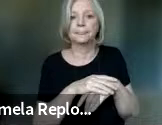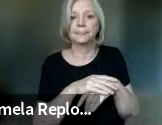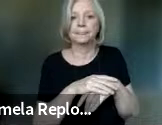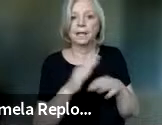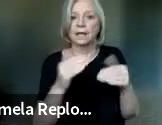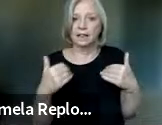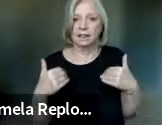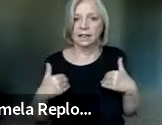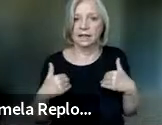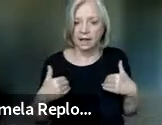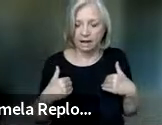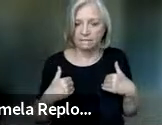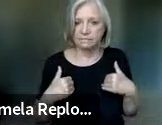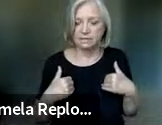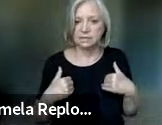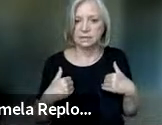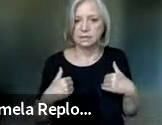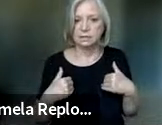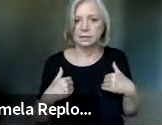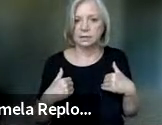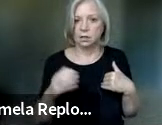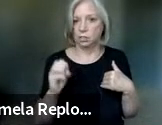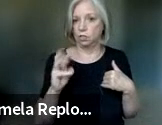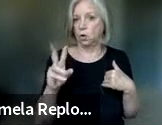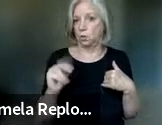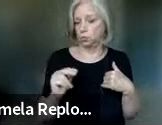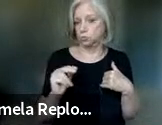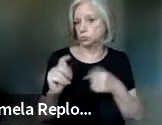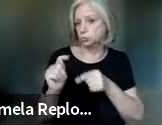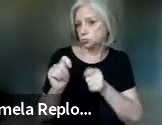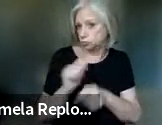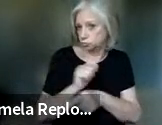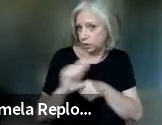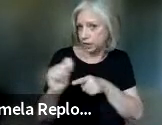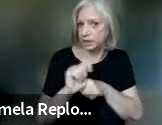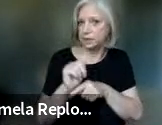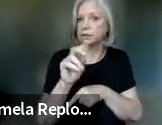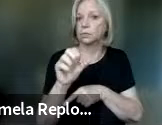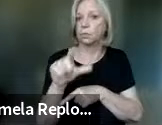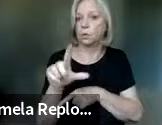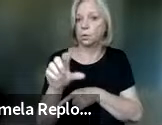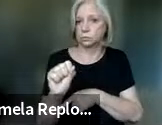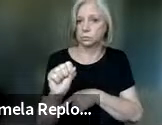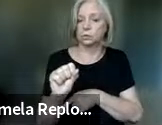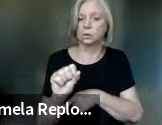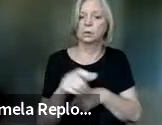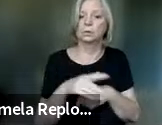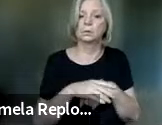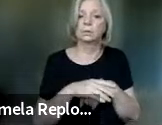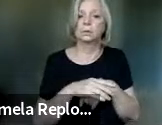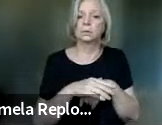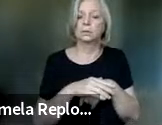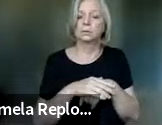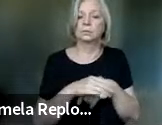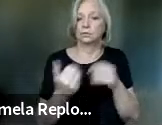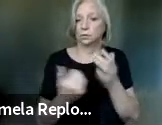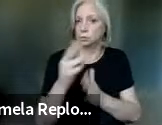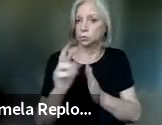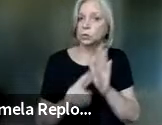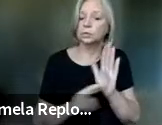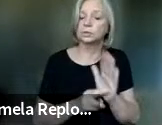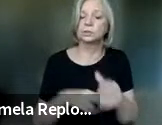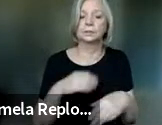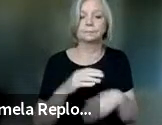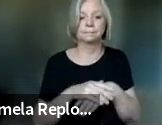have their own training tools for these regulations. The